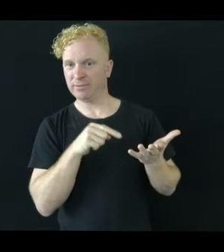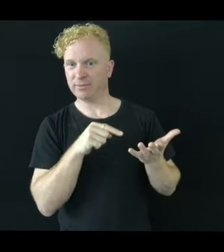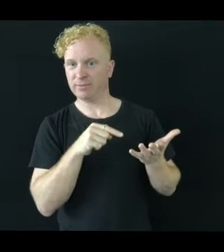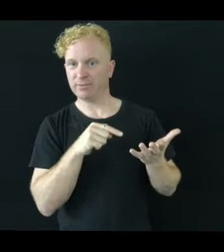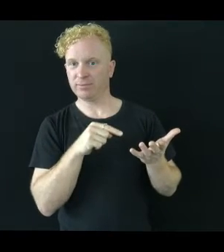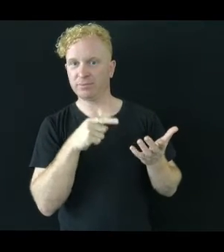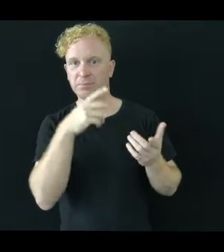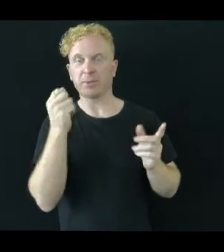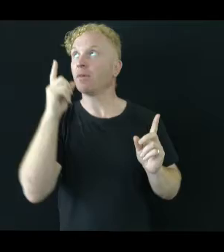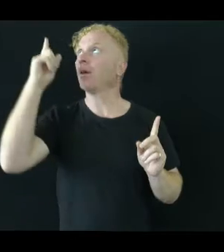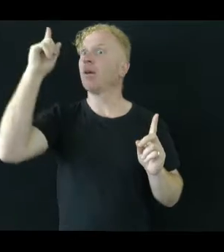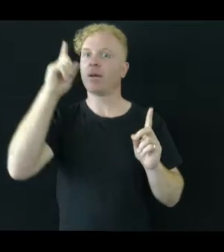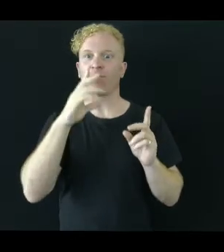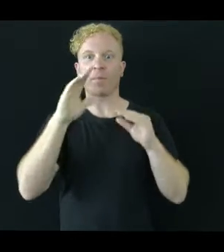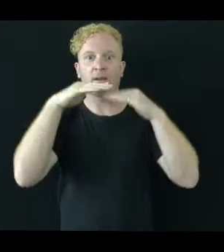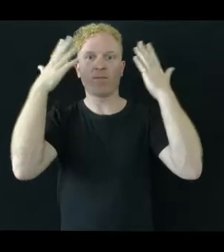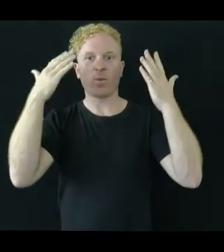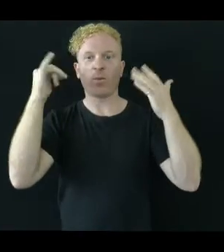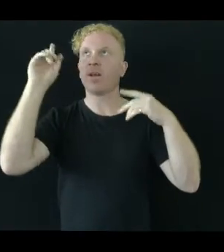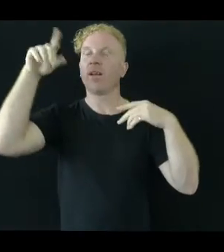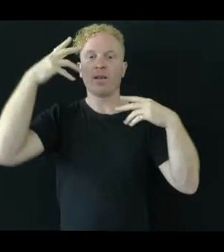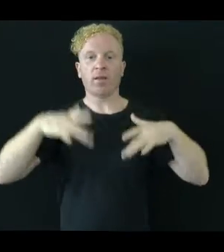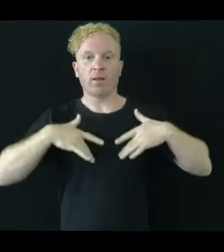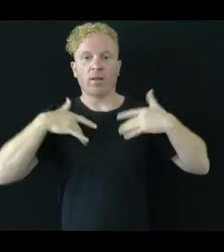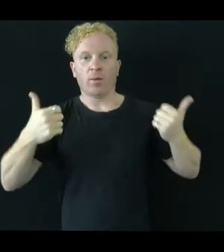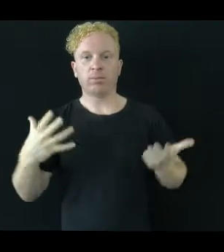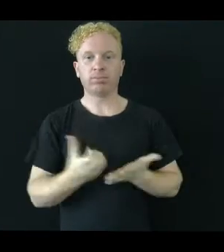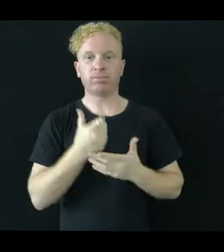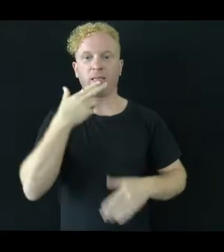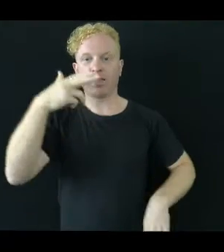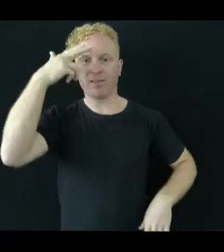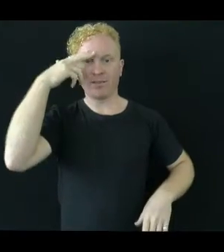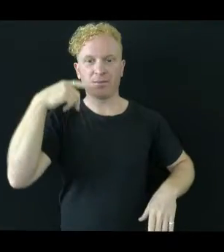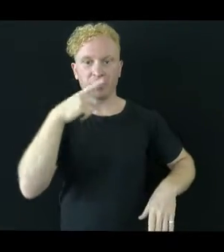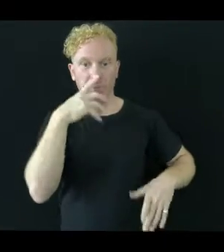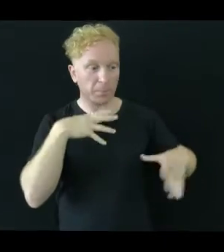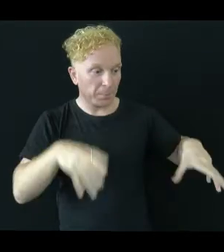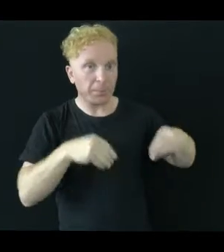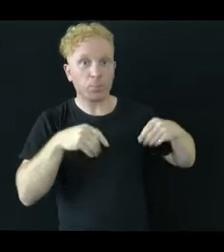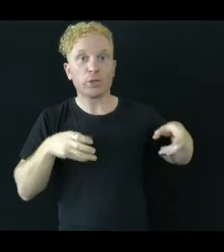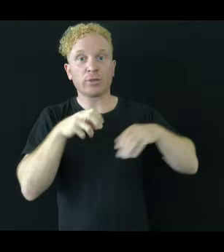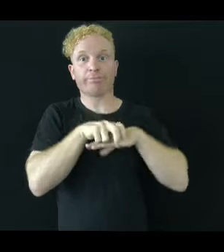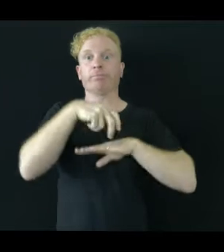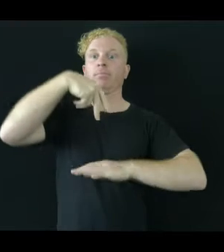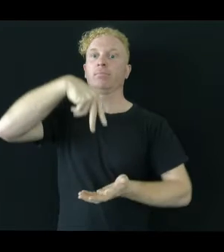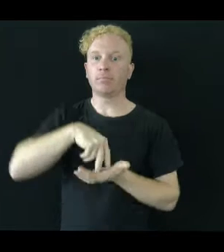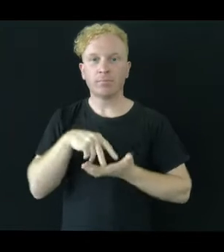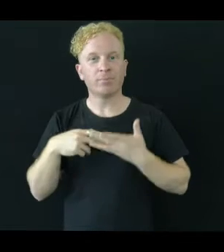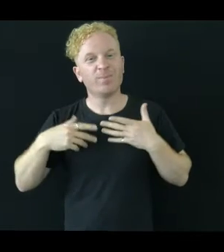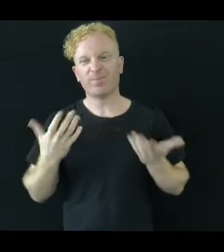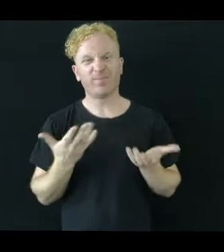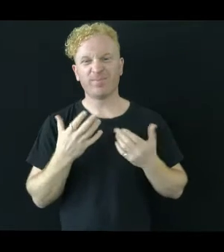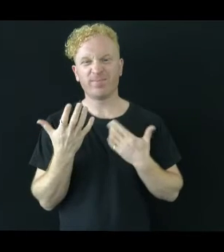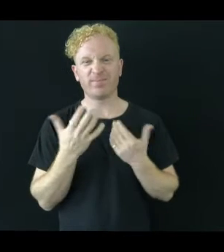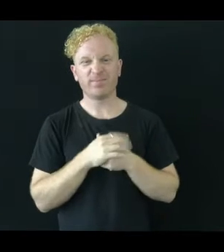disability, that you must be an angel or sent from heaven. Yeah, or the other end of the scale